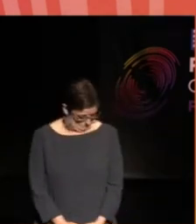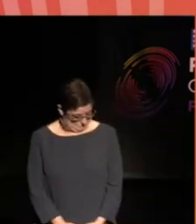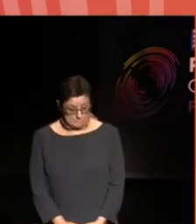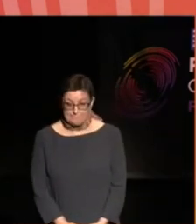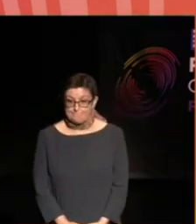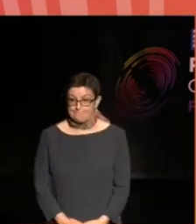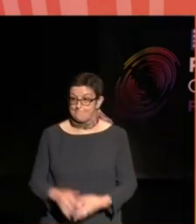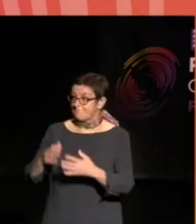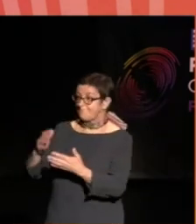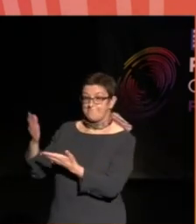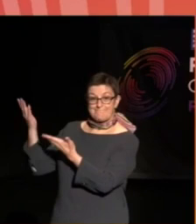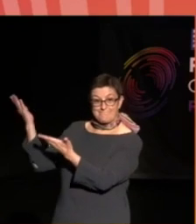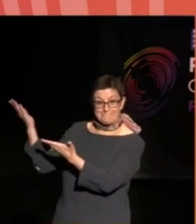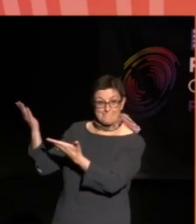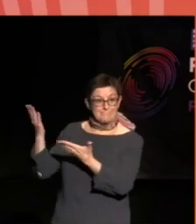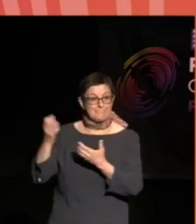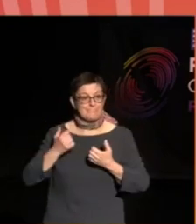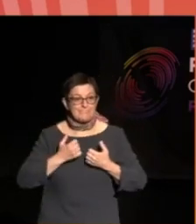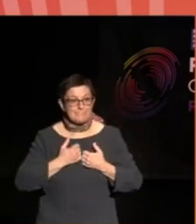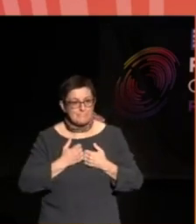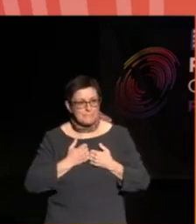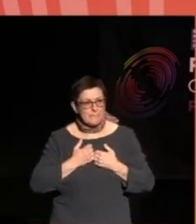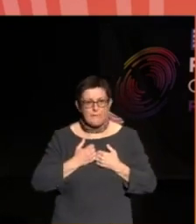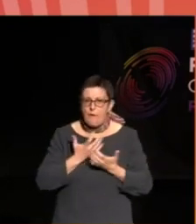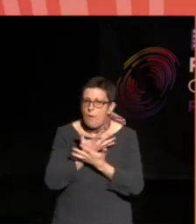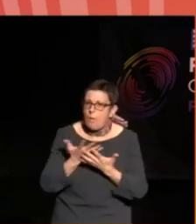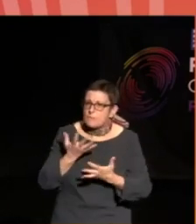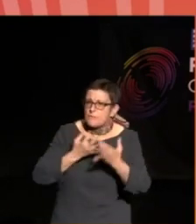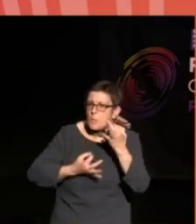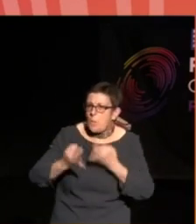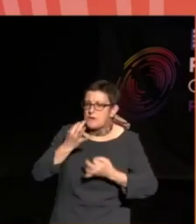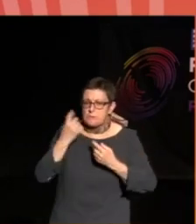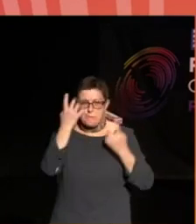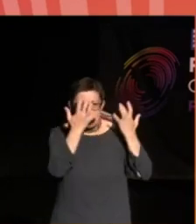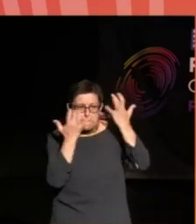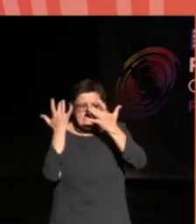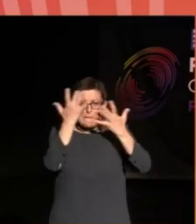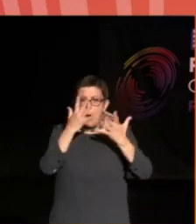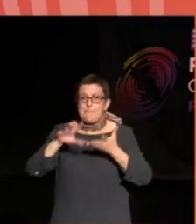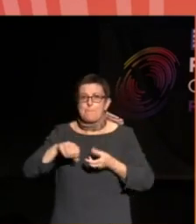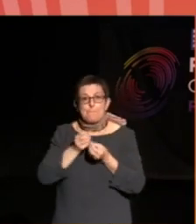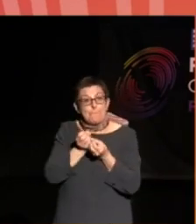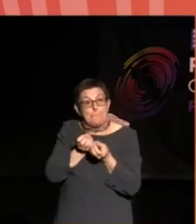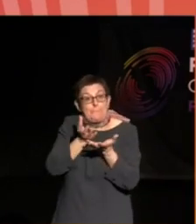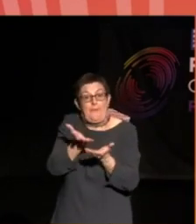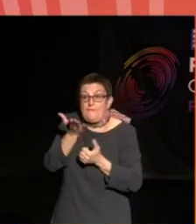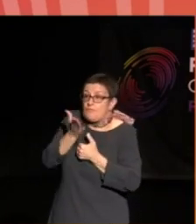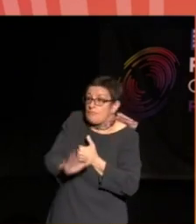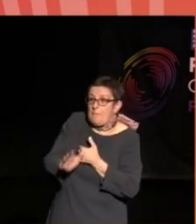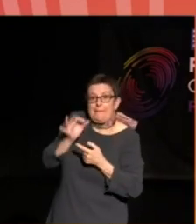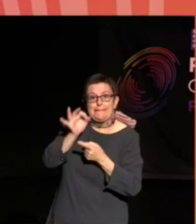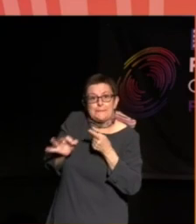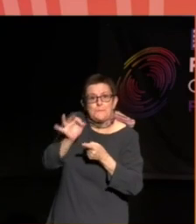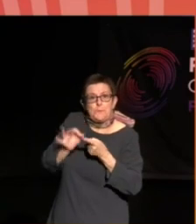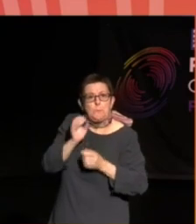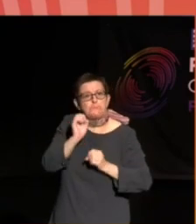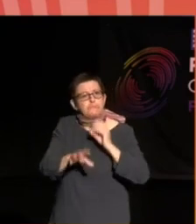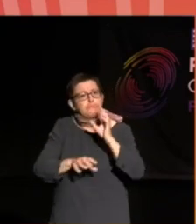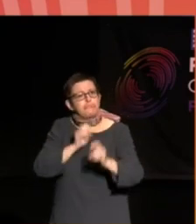So there we go. He's distilled the heart of a lot of the questions that we've got before us in that interview,